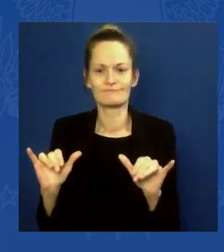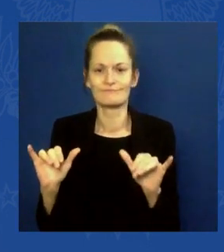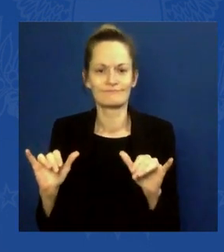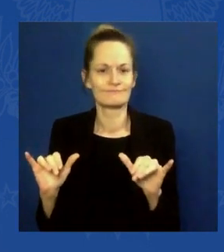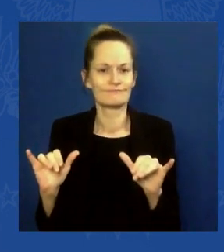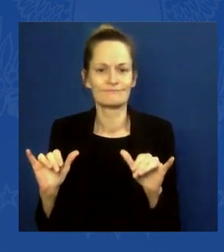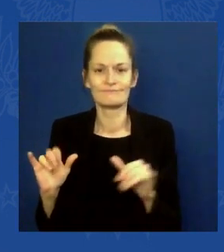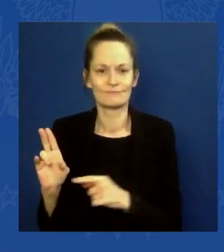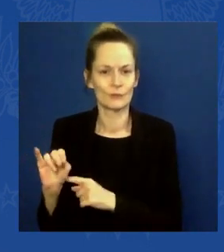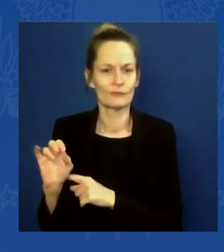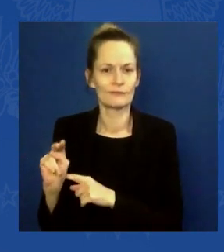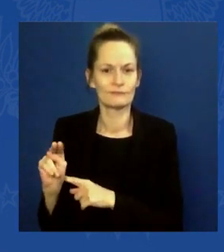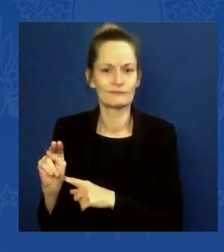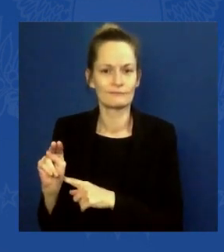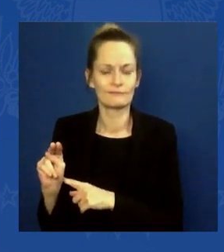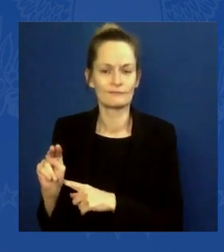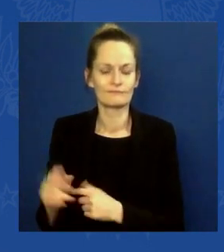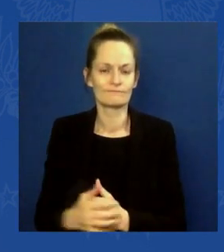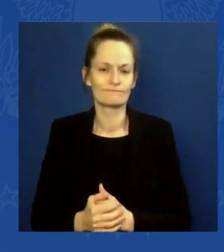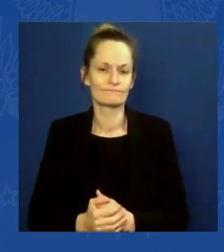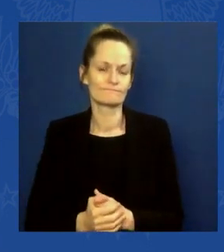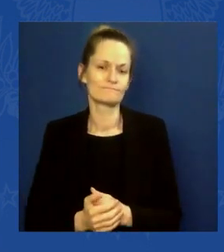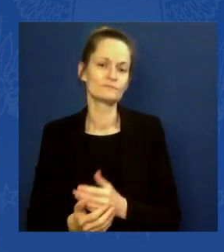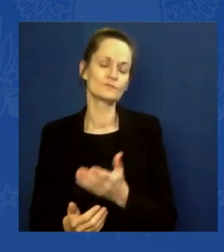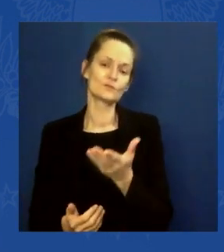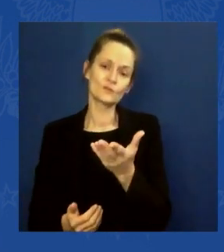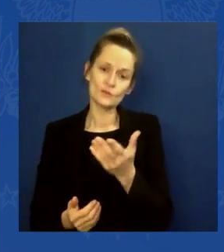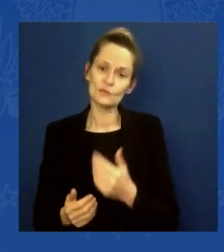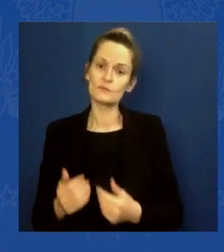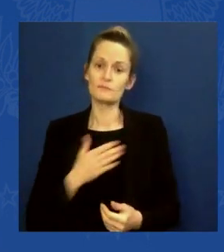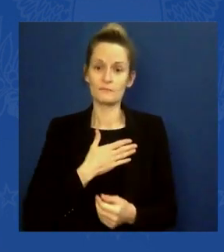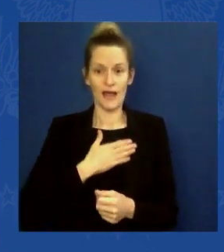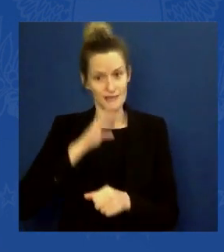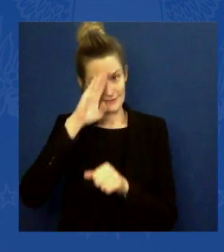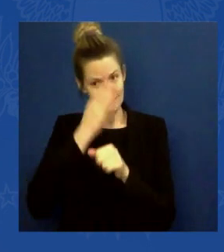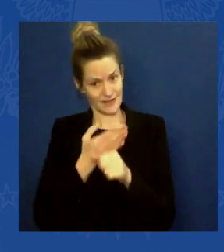My 16-month-old son, Cristiano, is right over there. I see you, buddy.